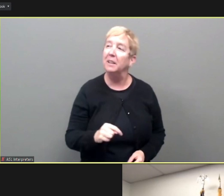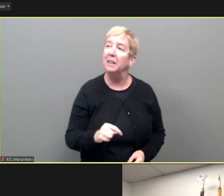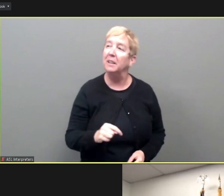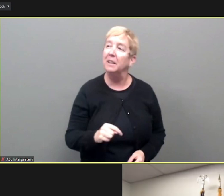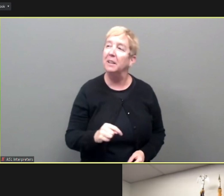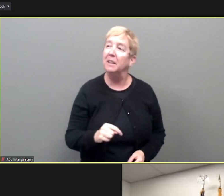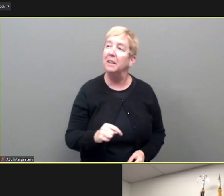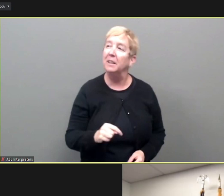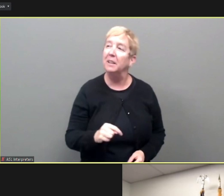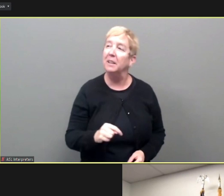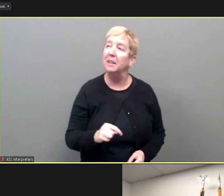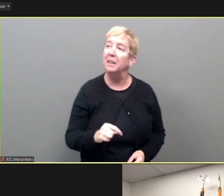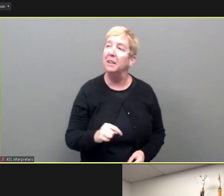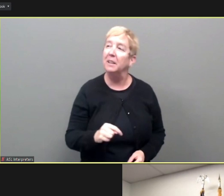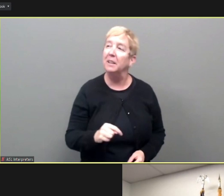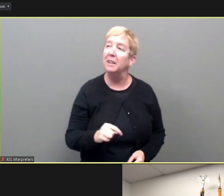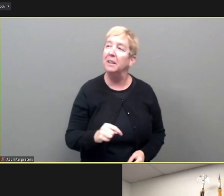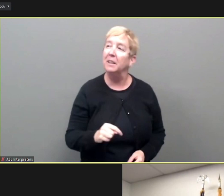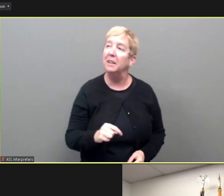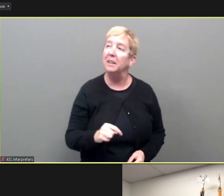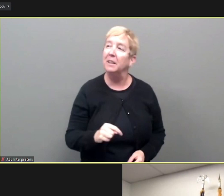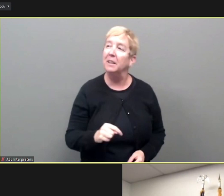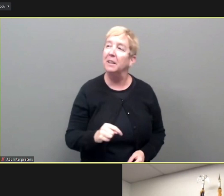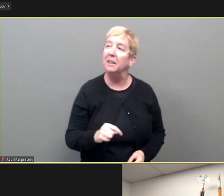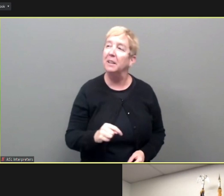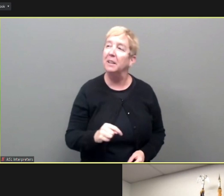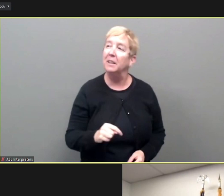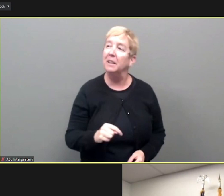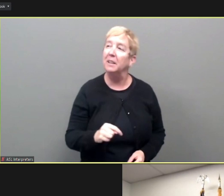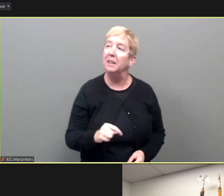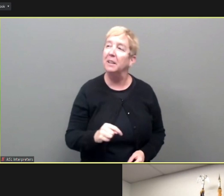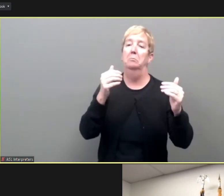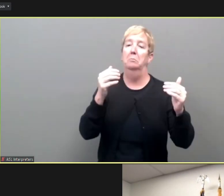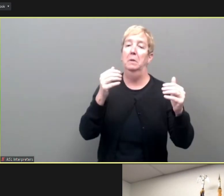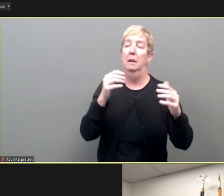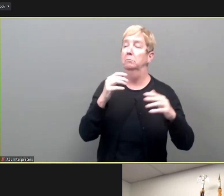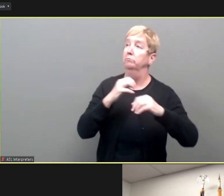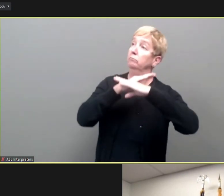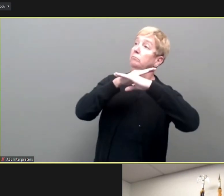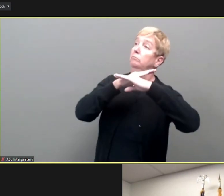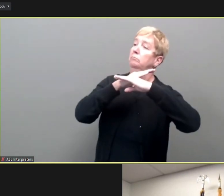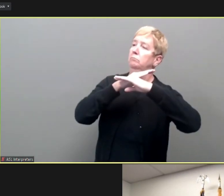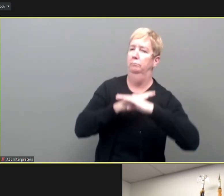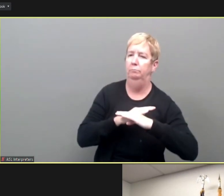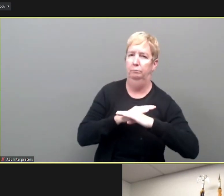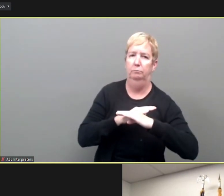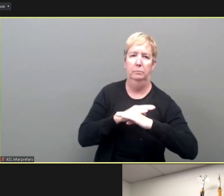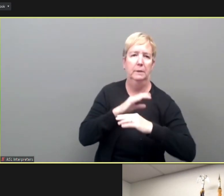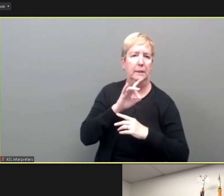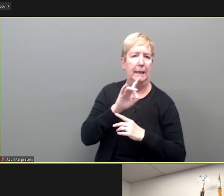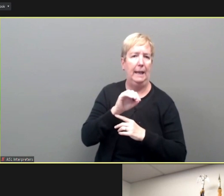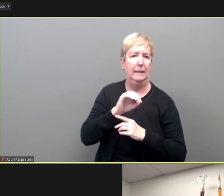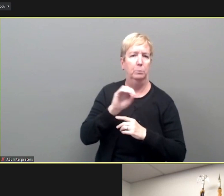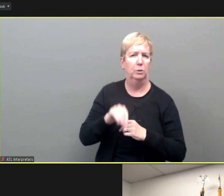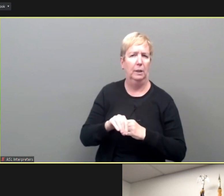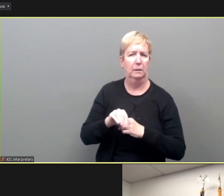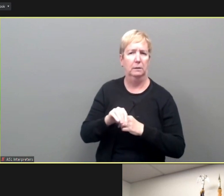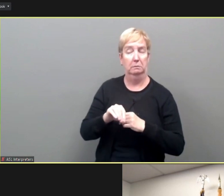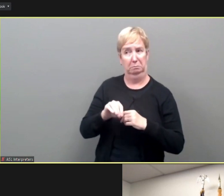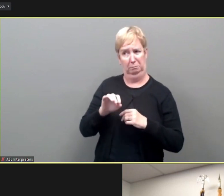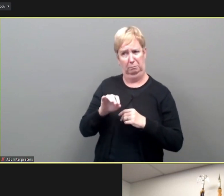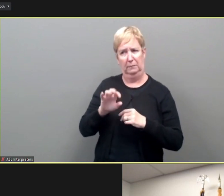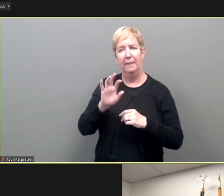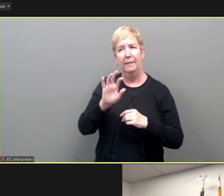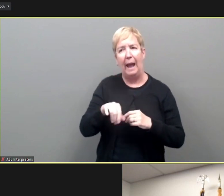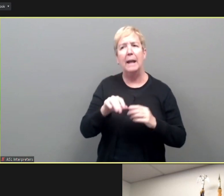efficacy is dropping to 84% within 2 months. And that's comparable to what a single dose